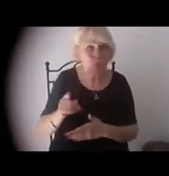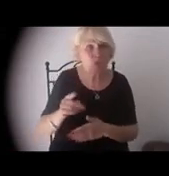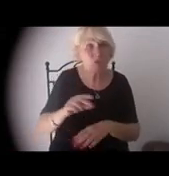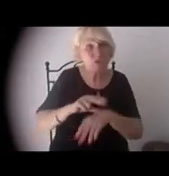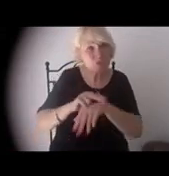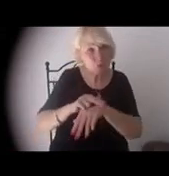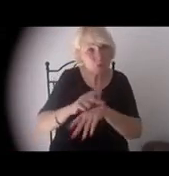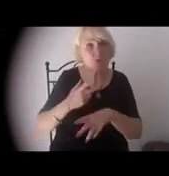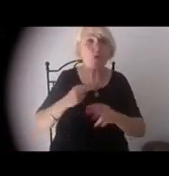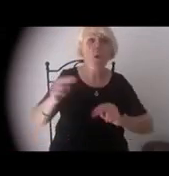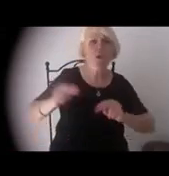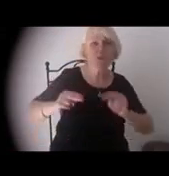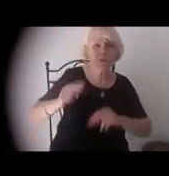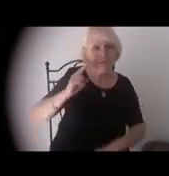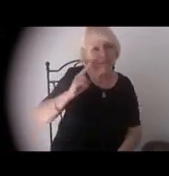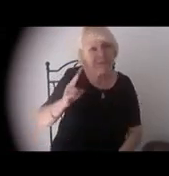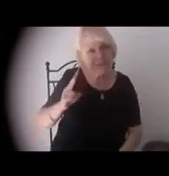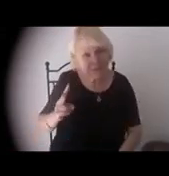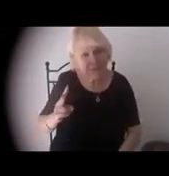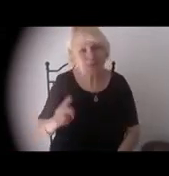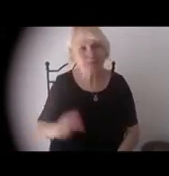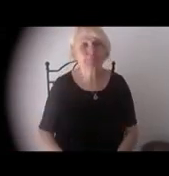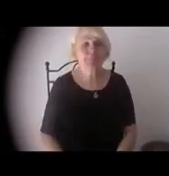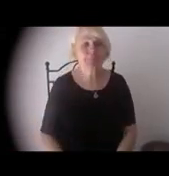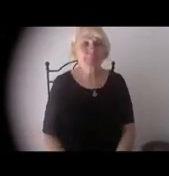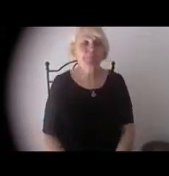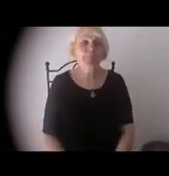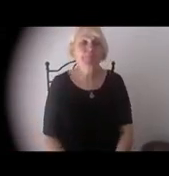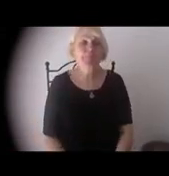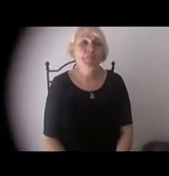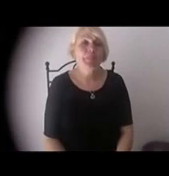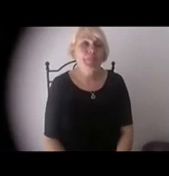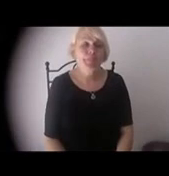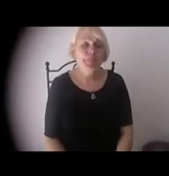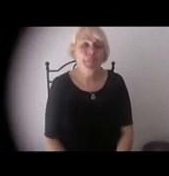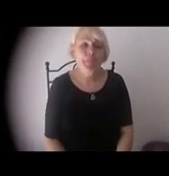I'll open that up to Cams and then to maybe to Emma after.